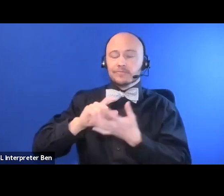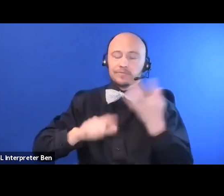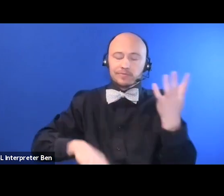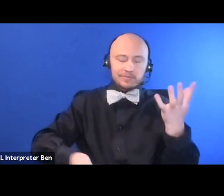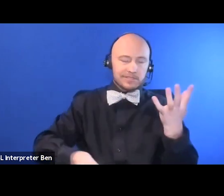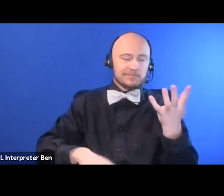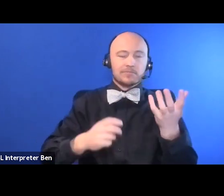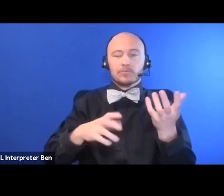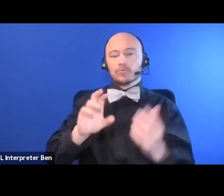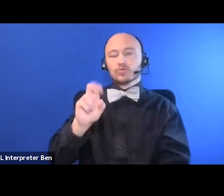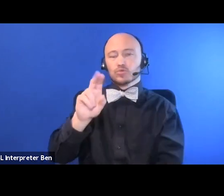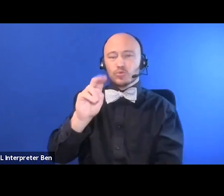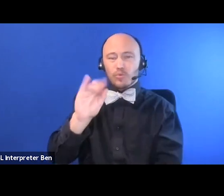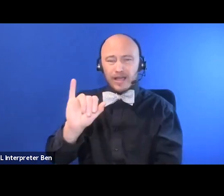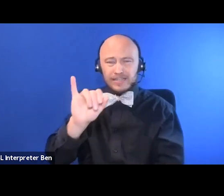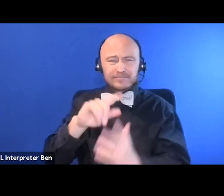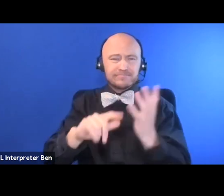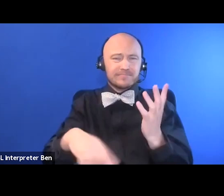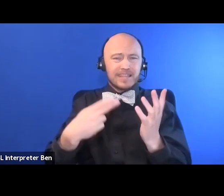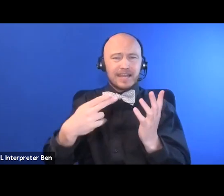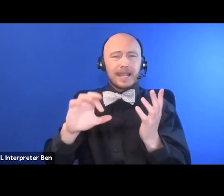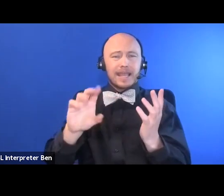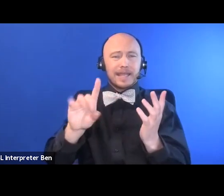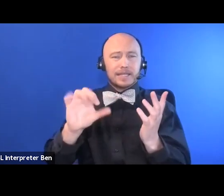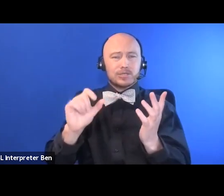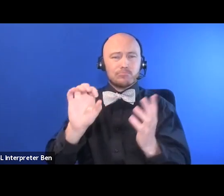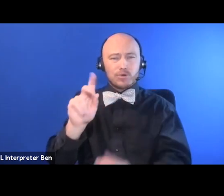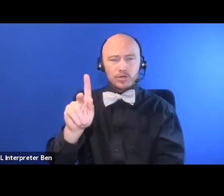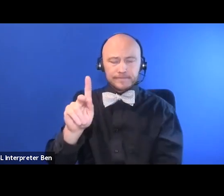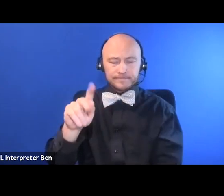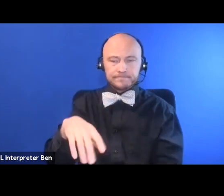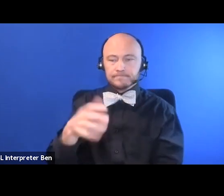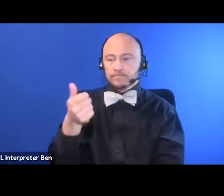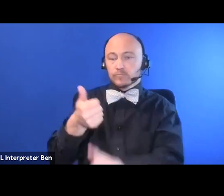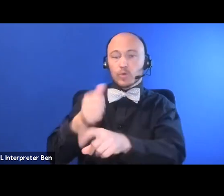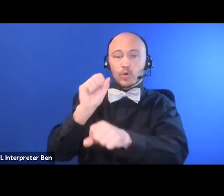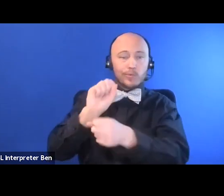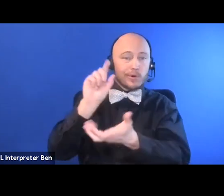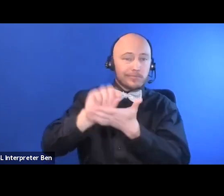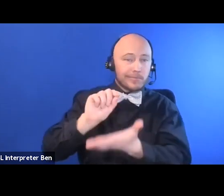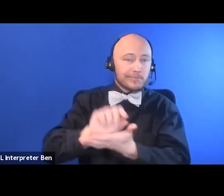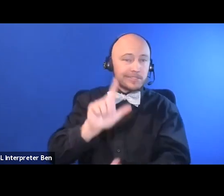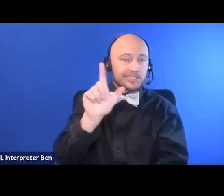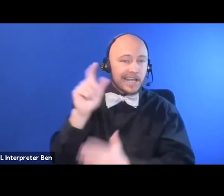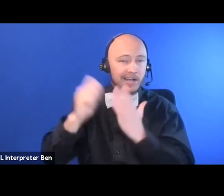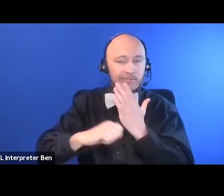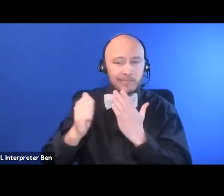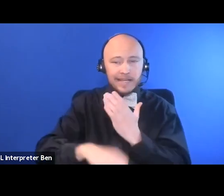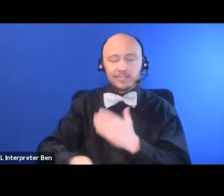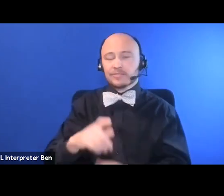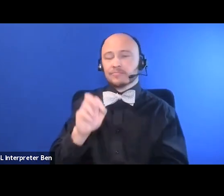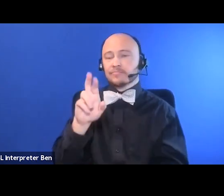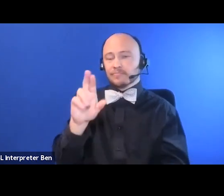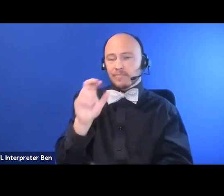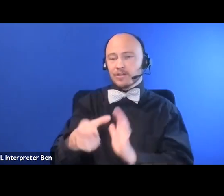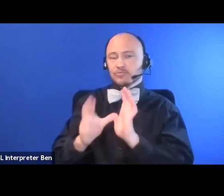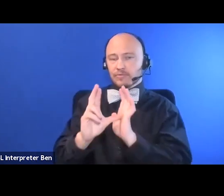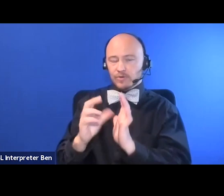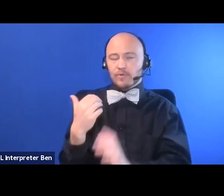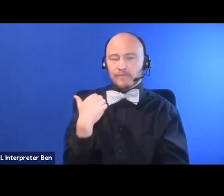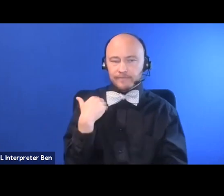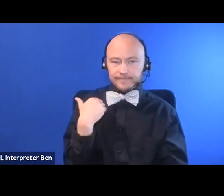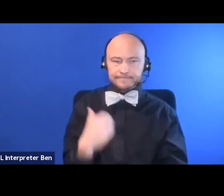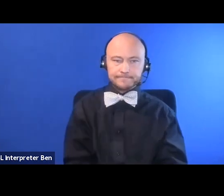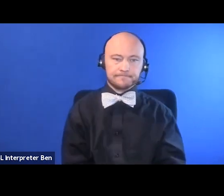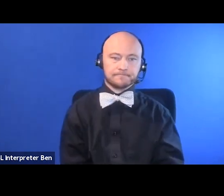Conference, Sewanee Writers Conference, and Hedgebrook. Her work has been published in Elle Magazine, The Paris Review, Guernica, and elsewhere.